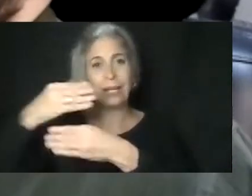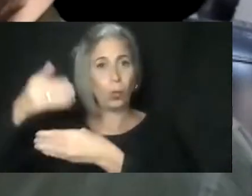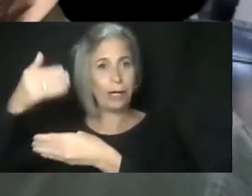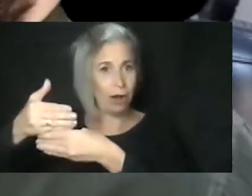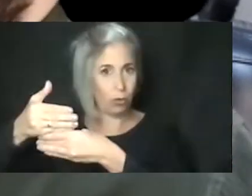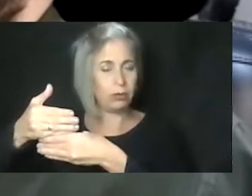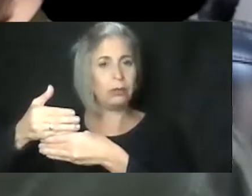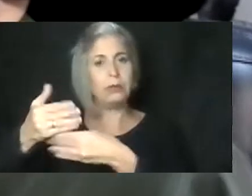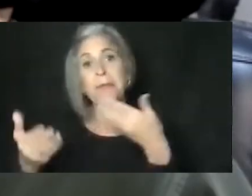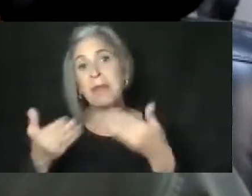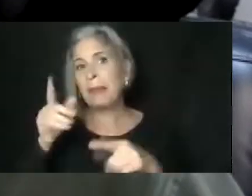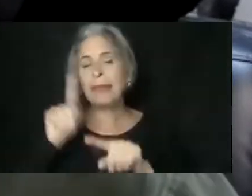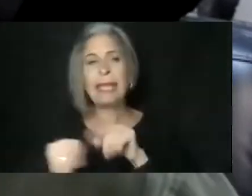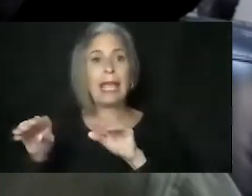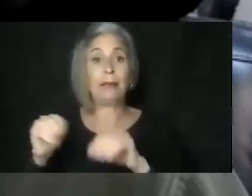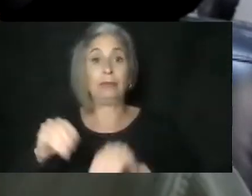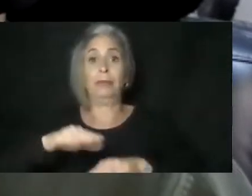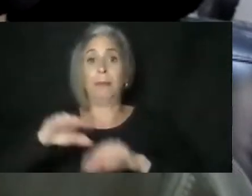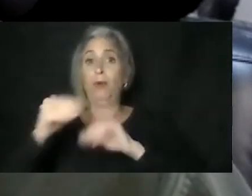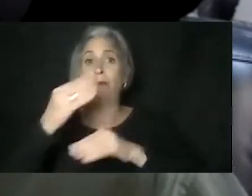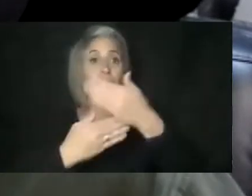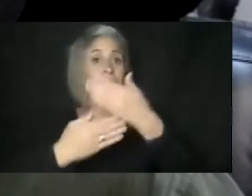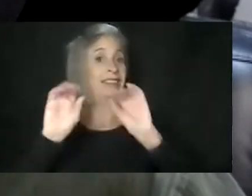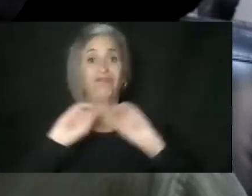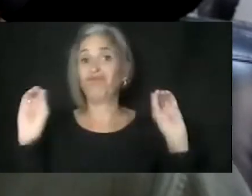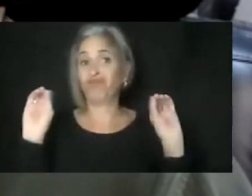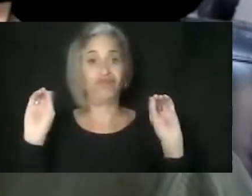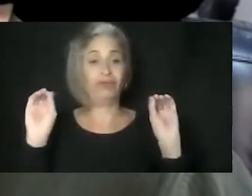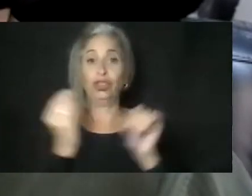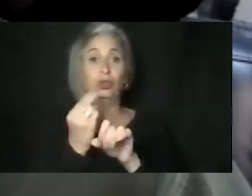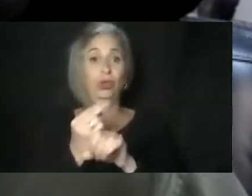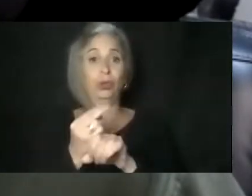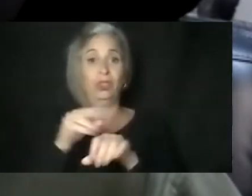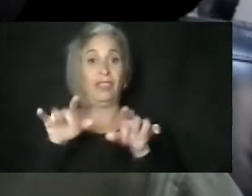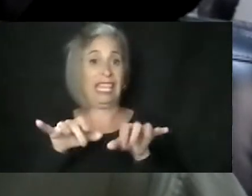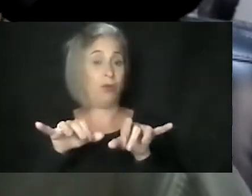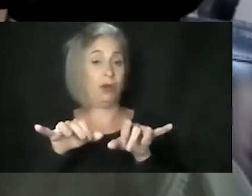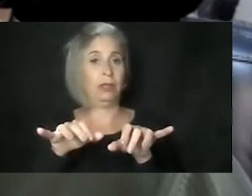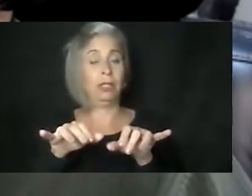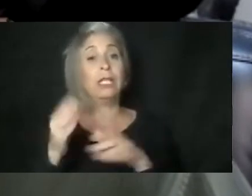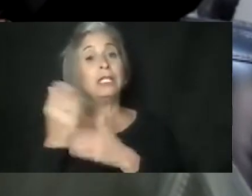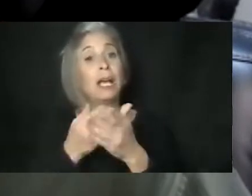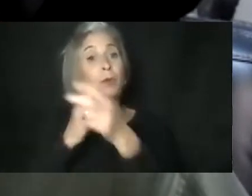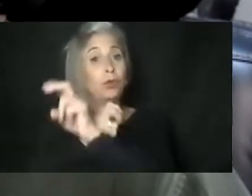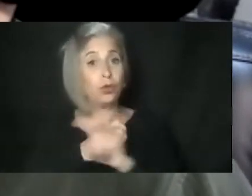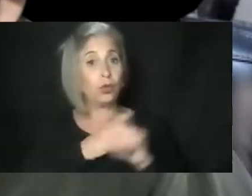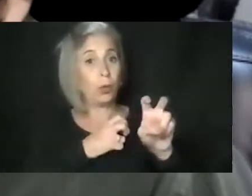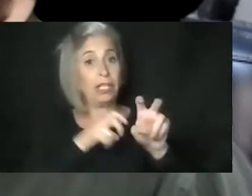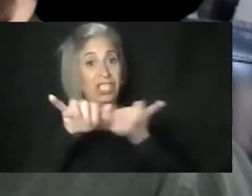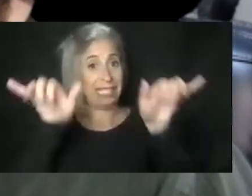just maybe cannot move their hands at all to use a keyboard. We have folks who use switch systems. I don't know if